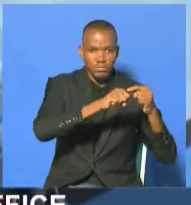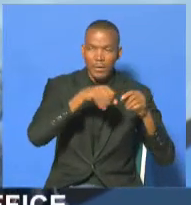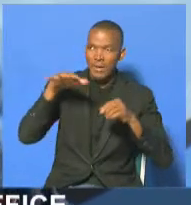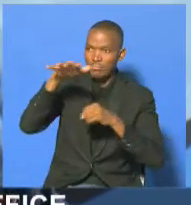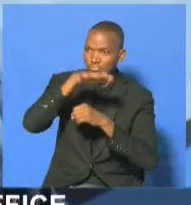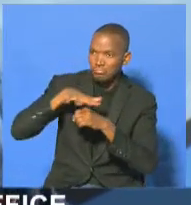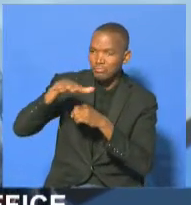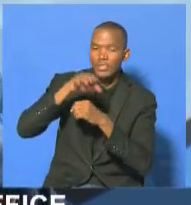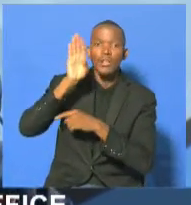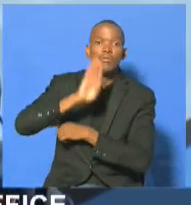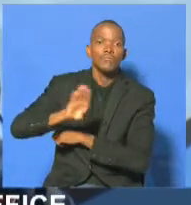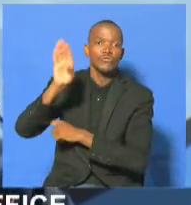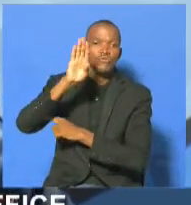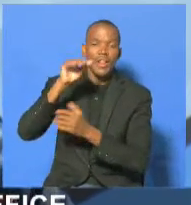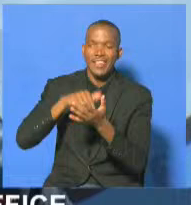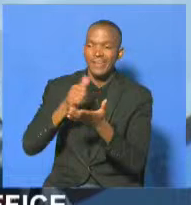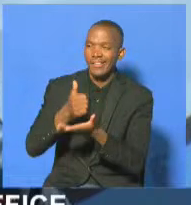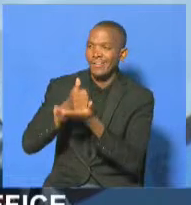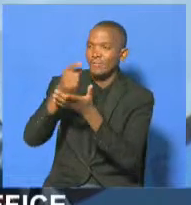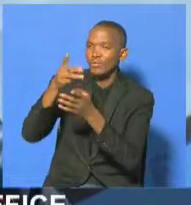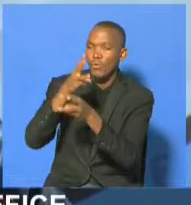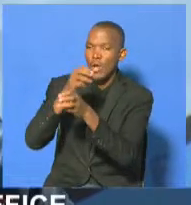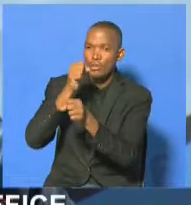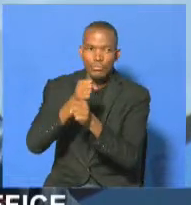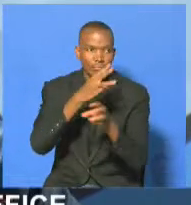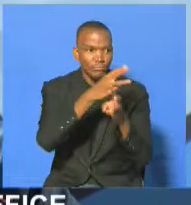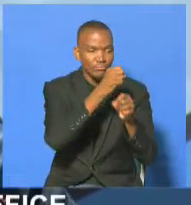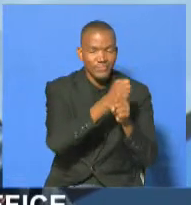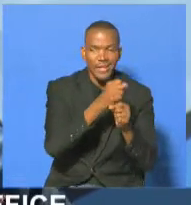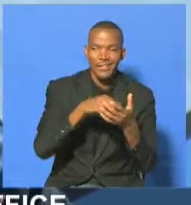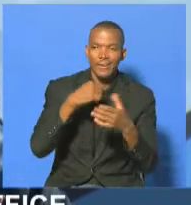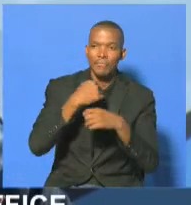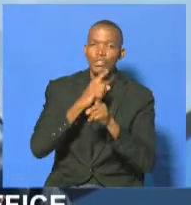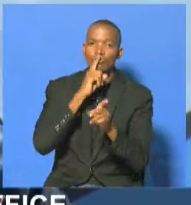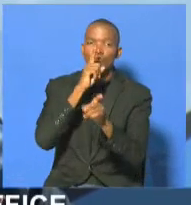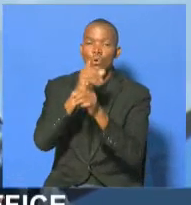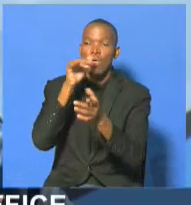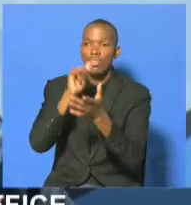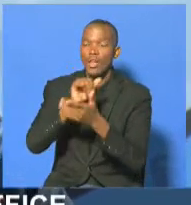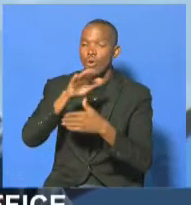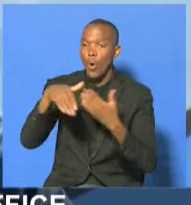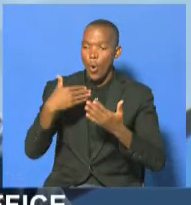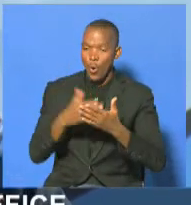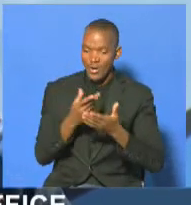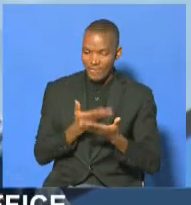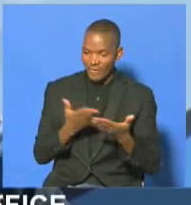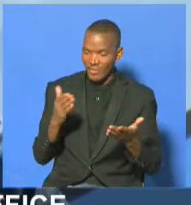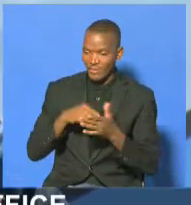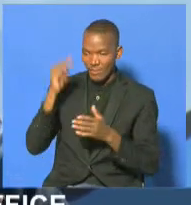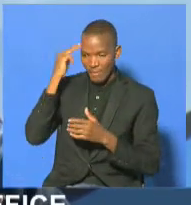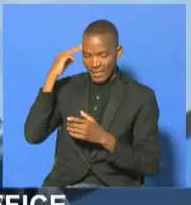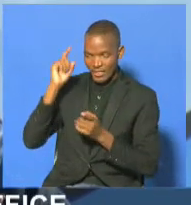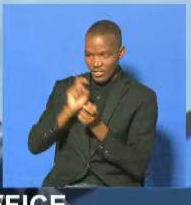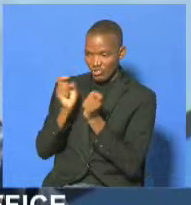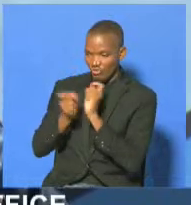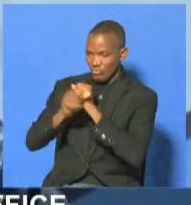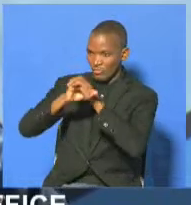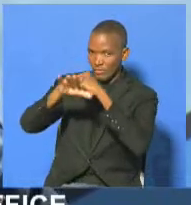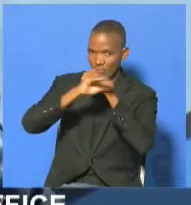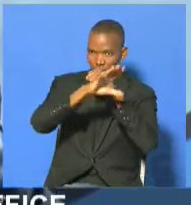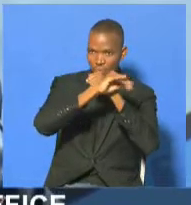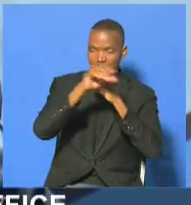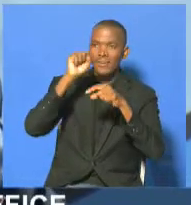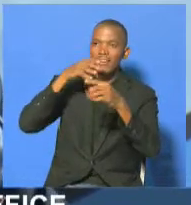our country, facilitating workshops and ensuring that the tools and teachings of the Mindset Change Campaign